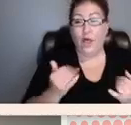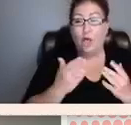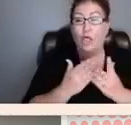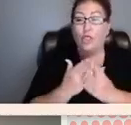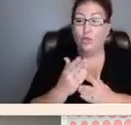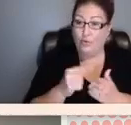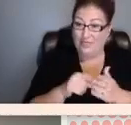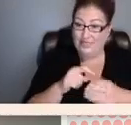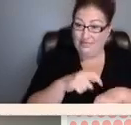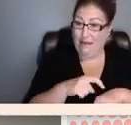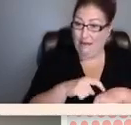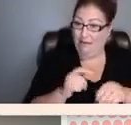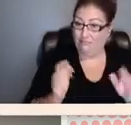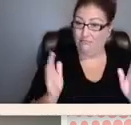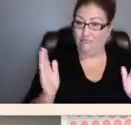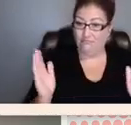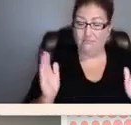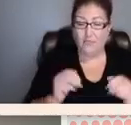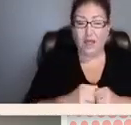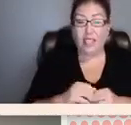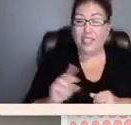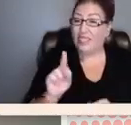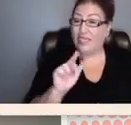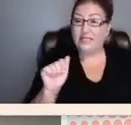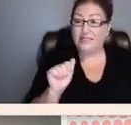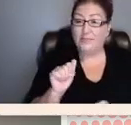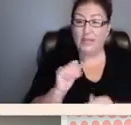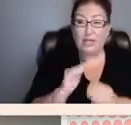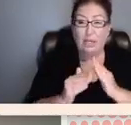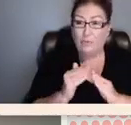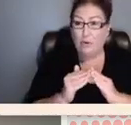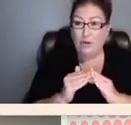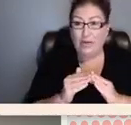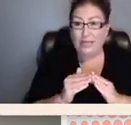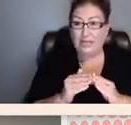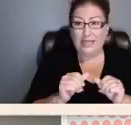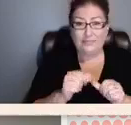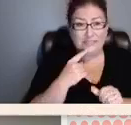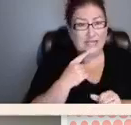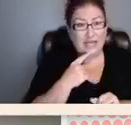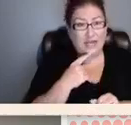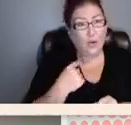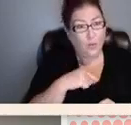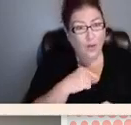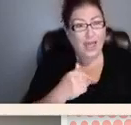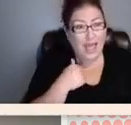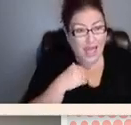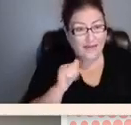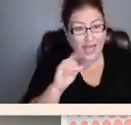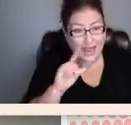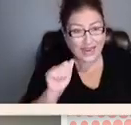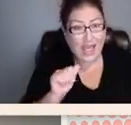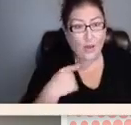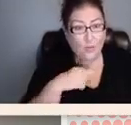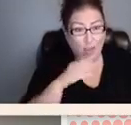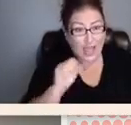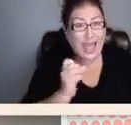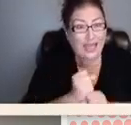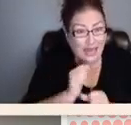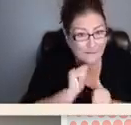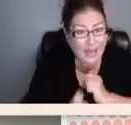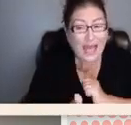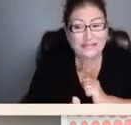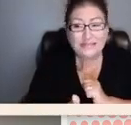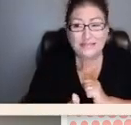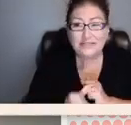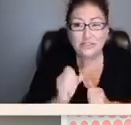time, the disability community could say, we have a statute, we have an ADA, we can get it passed. So